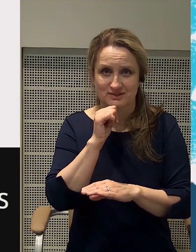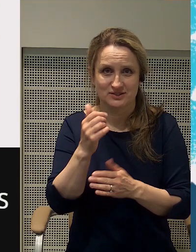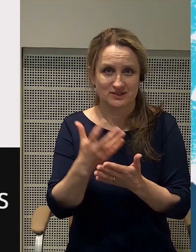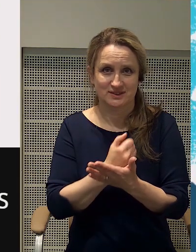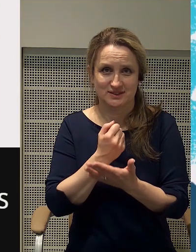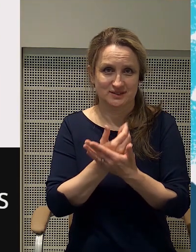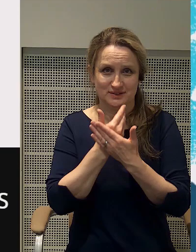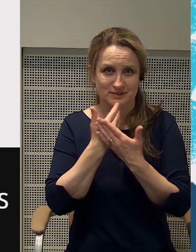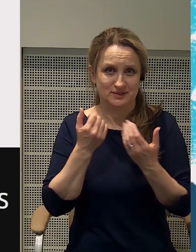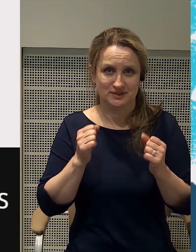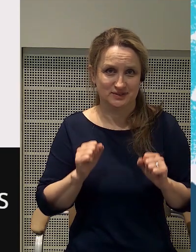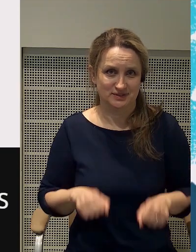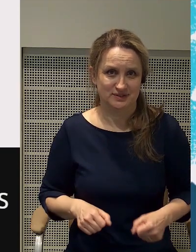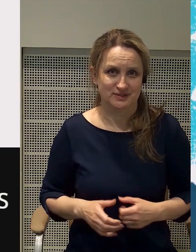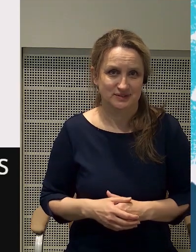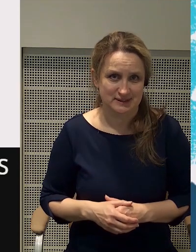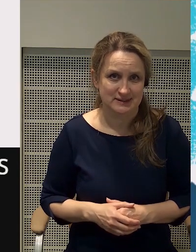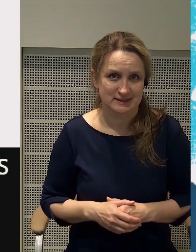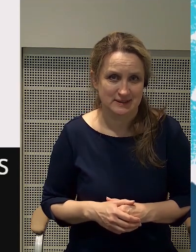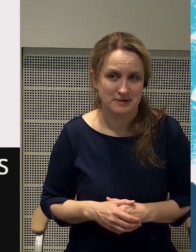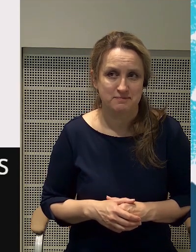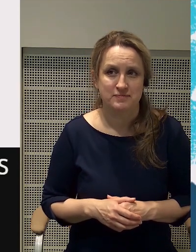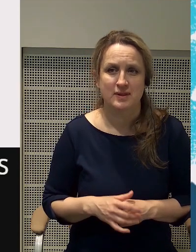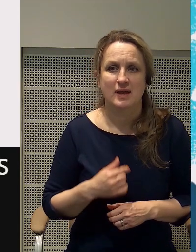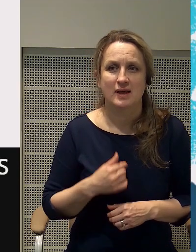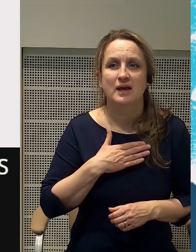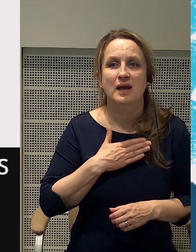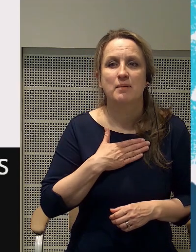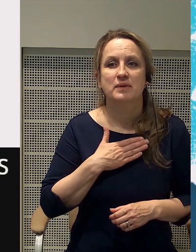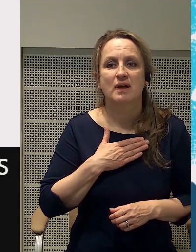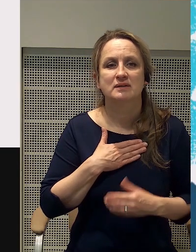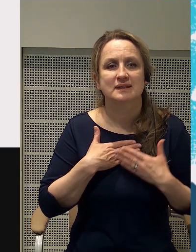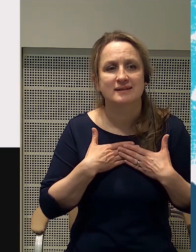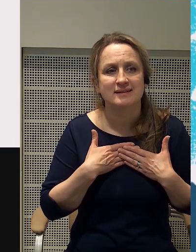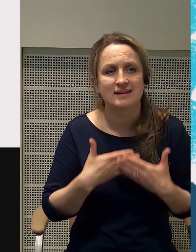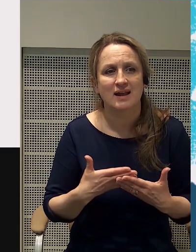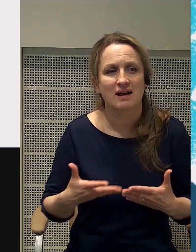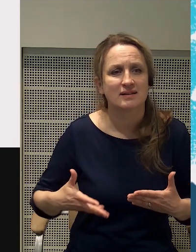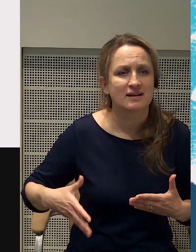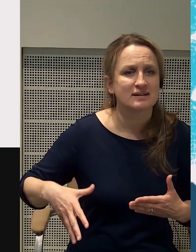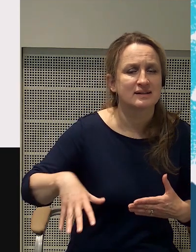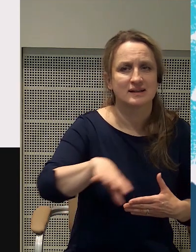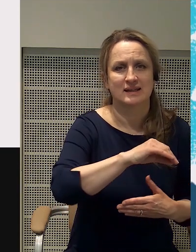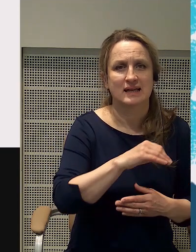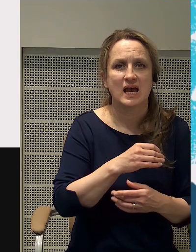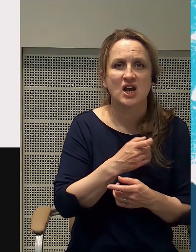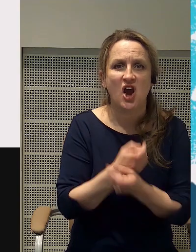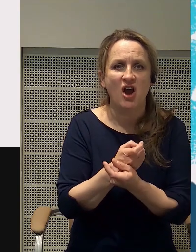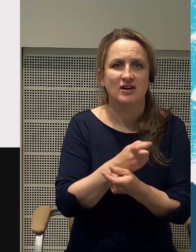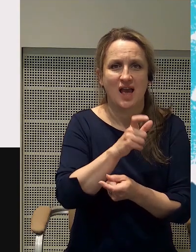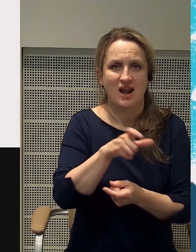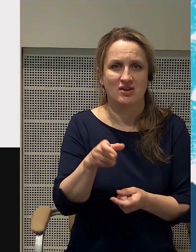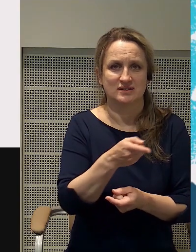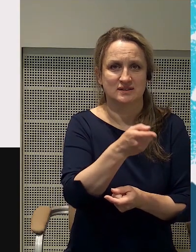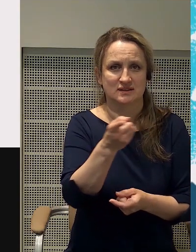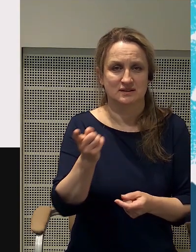thanks to all heroes that do not wear a cape. I want to tell you that united,